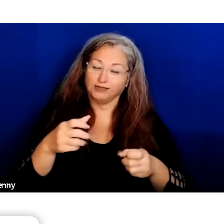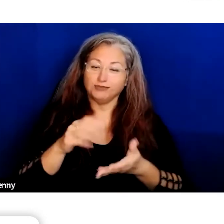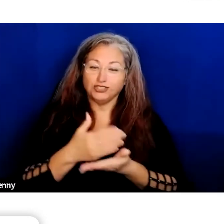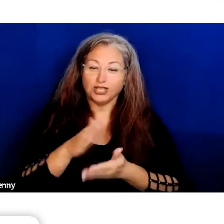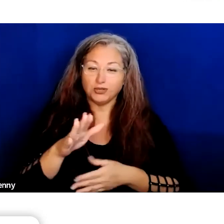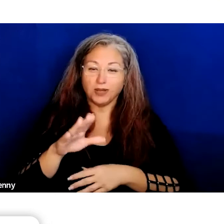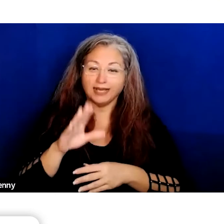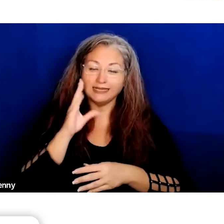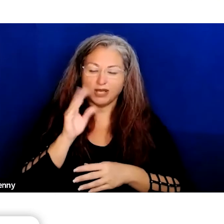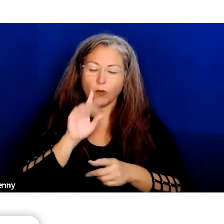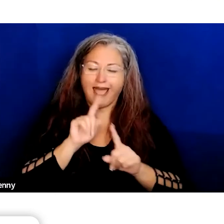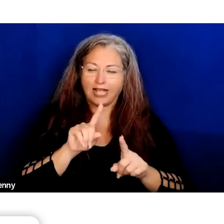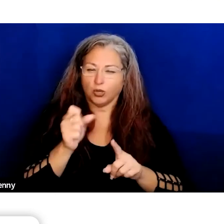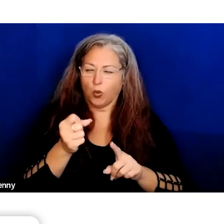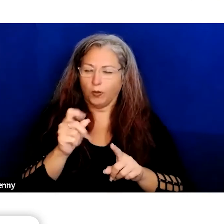And I'll get to your questions soon.